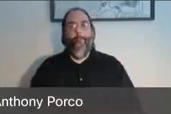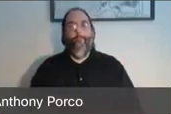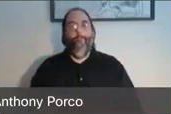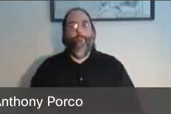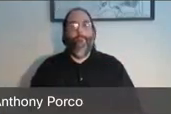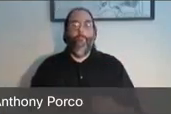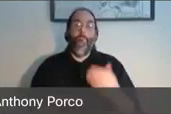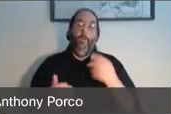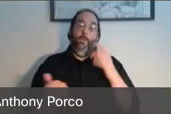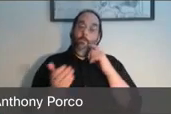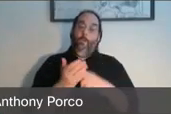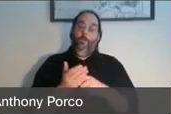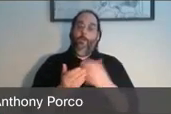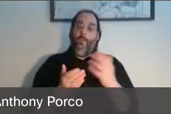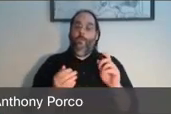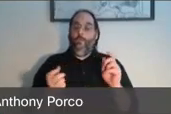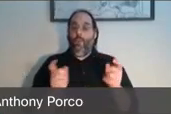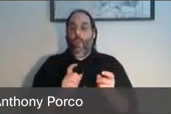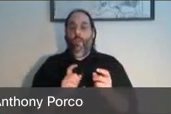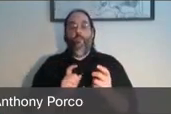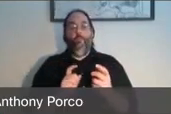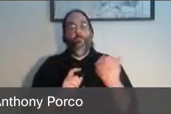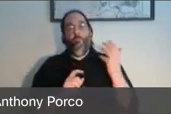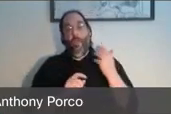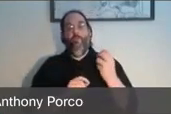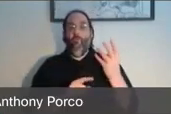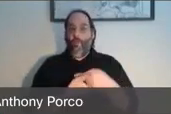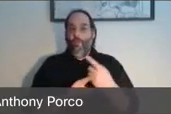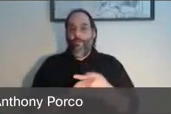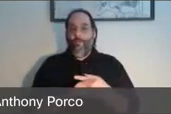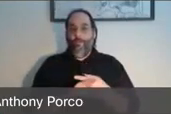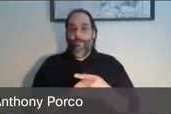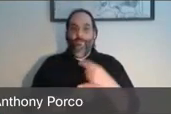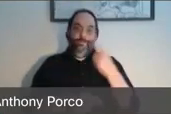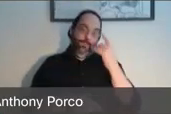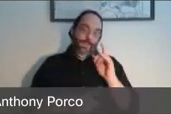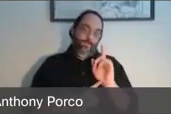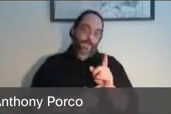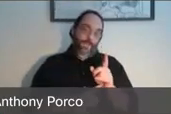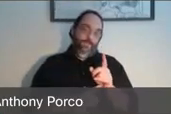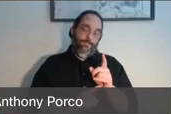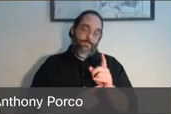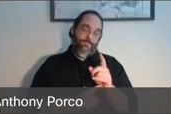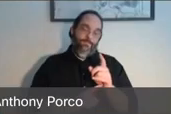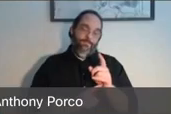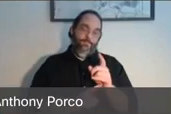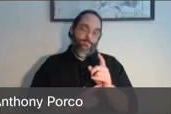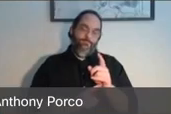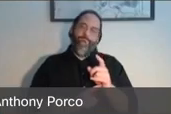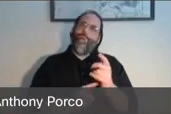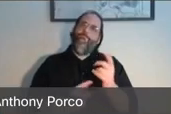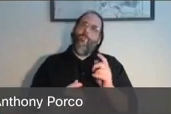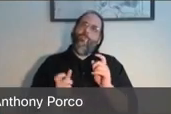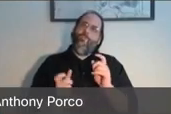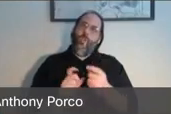You may have noticed that some things have definitely changed over the last few months. Let's think about that for a moment. What has changed for each